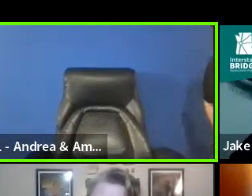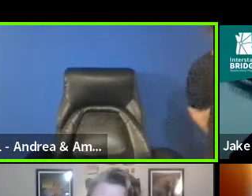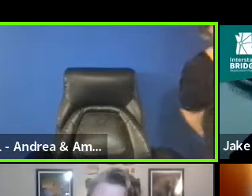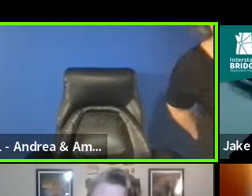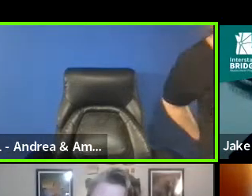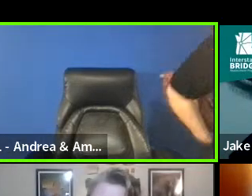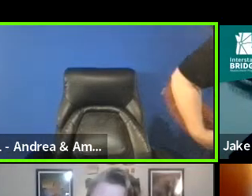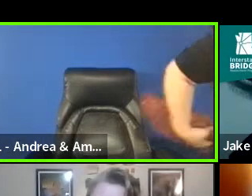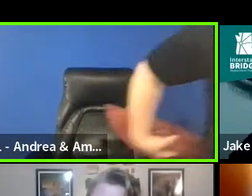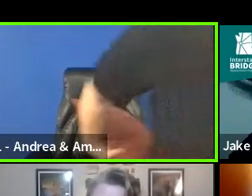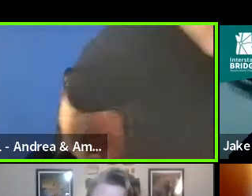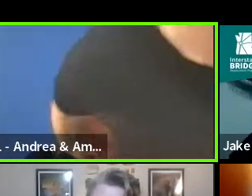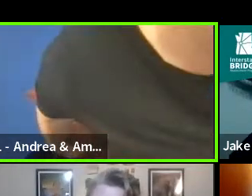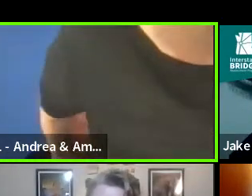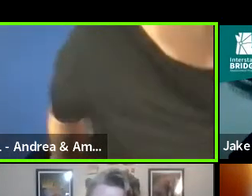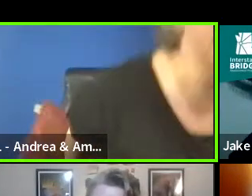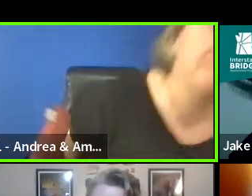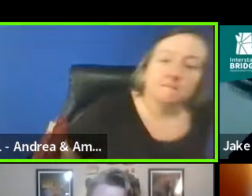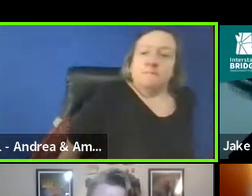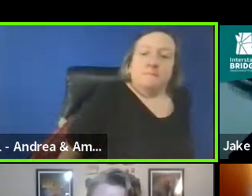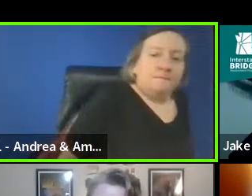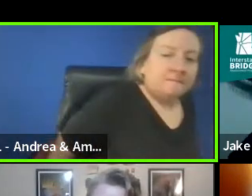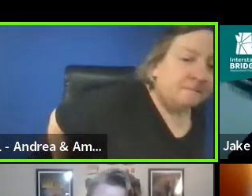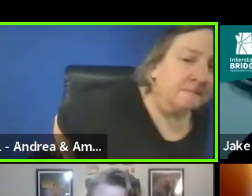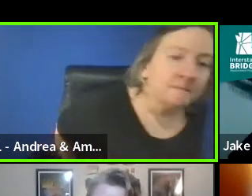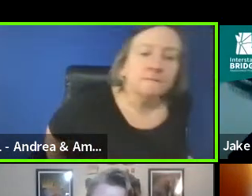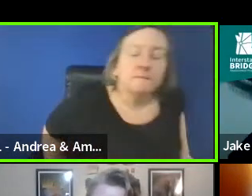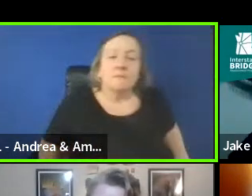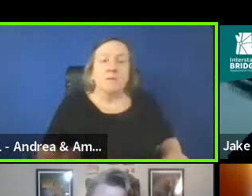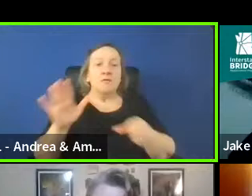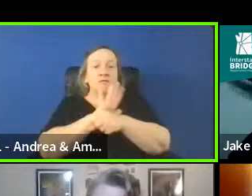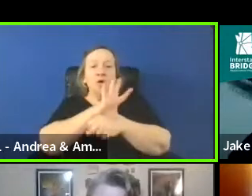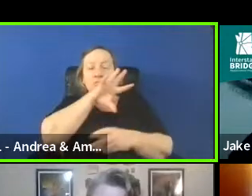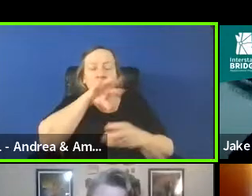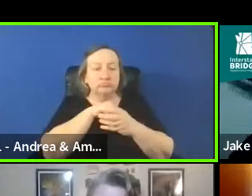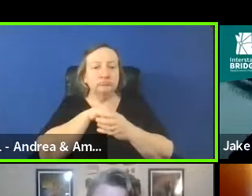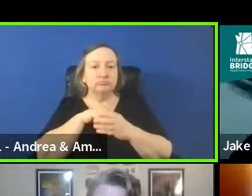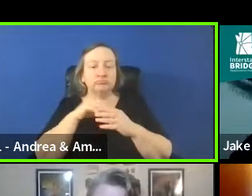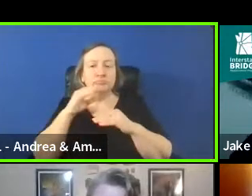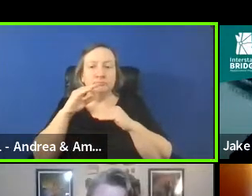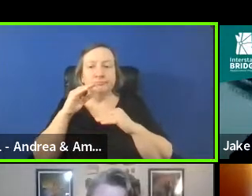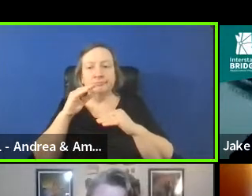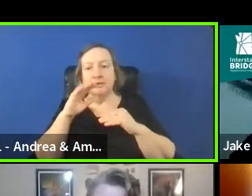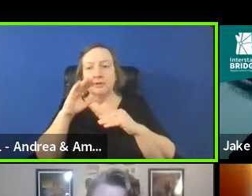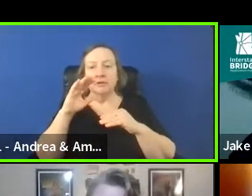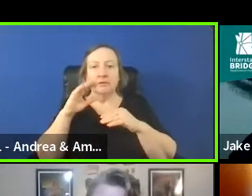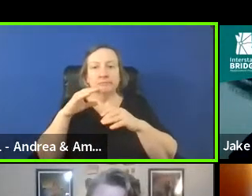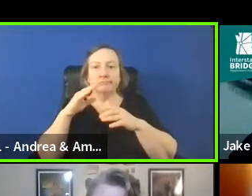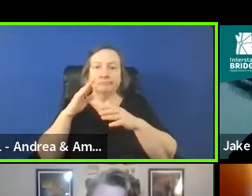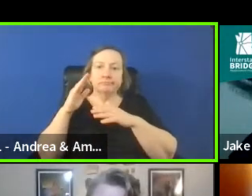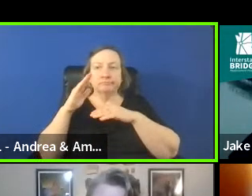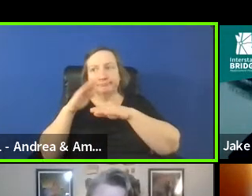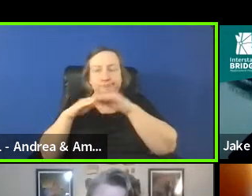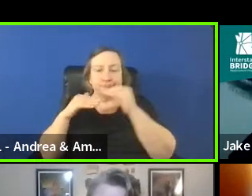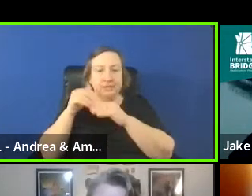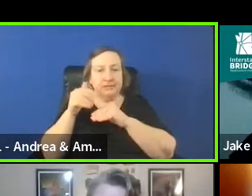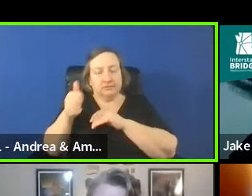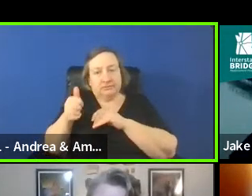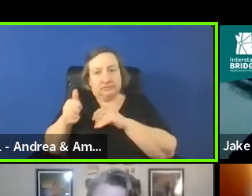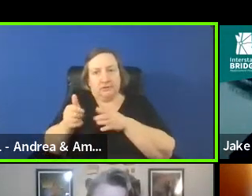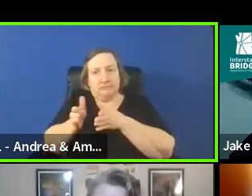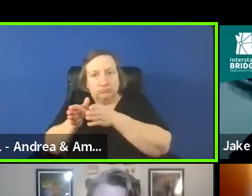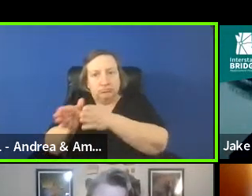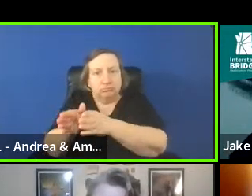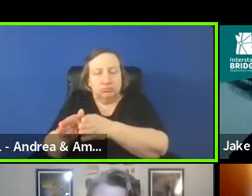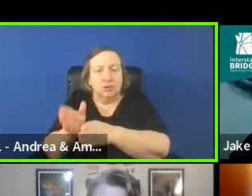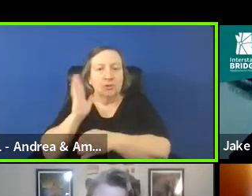So it's a fully dedicated facility for which the existing BRT lines would make their way onto this new dedicated facility. They